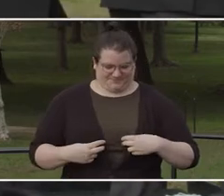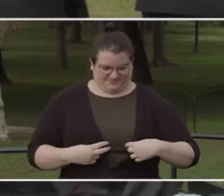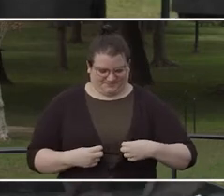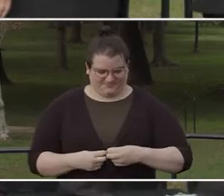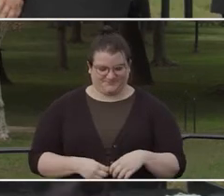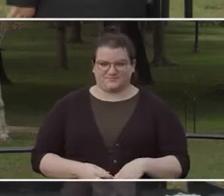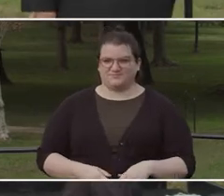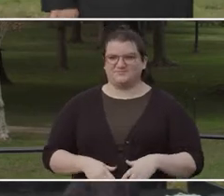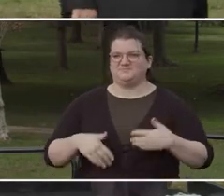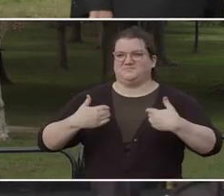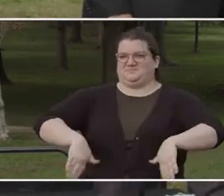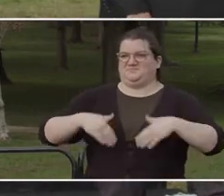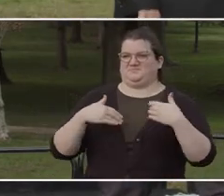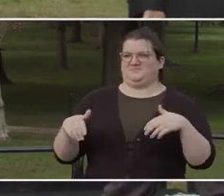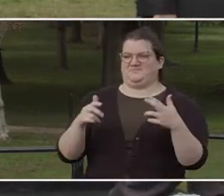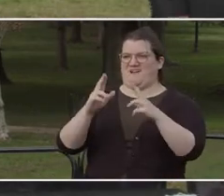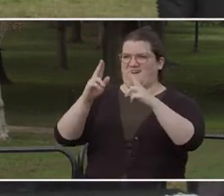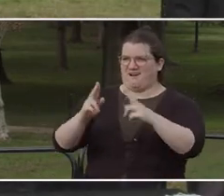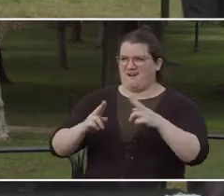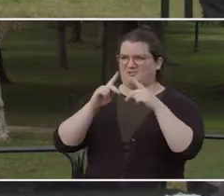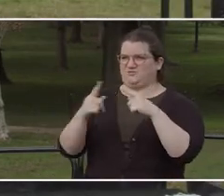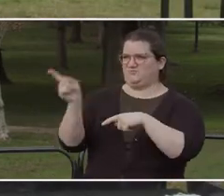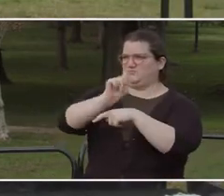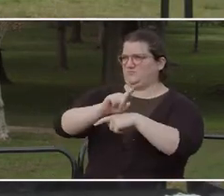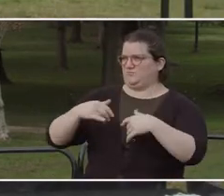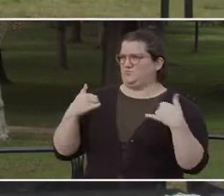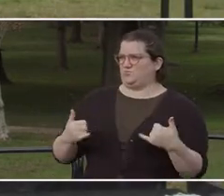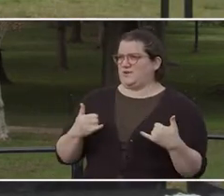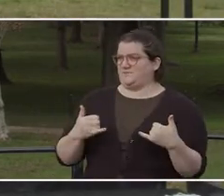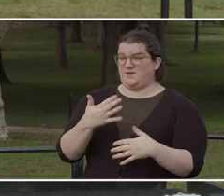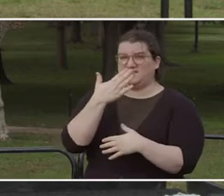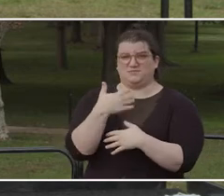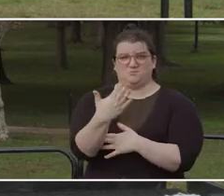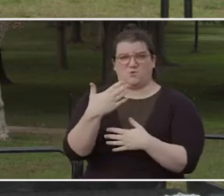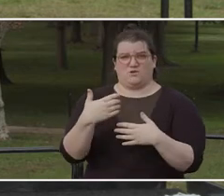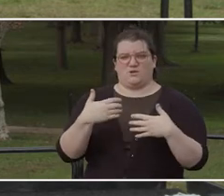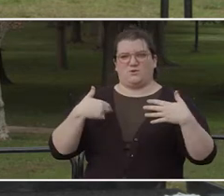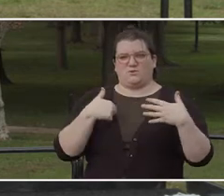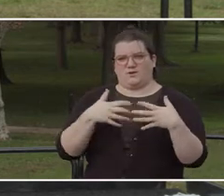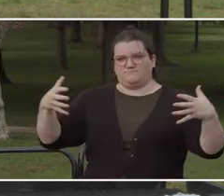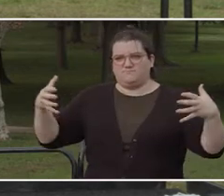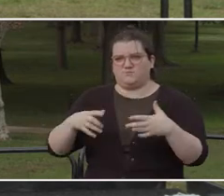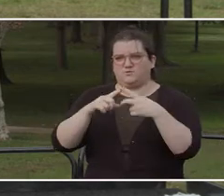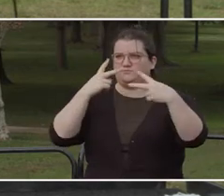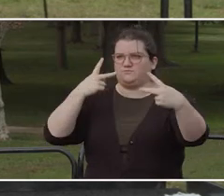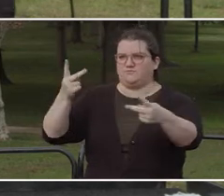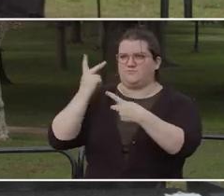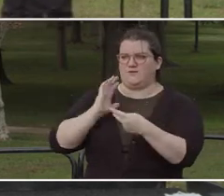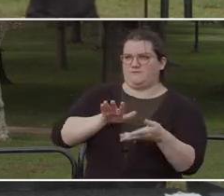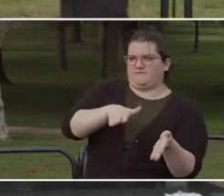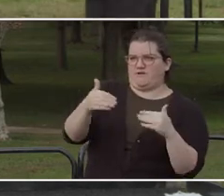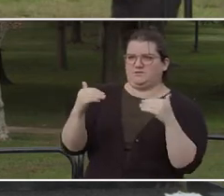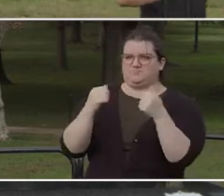It is indeed a tremendous honor to stand before you today. This morning we come together to remember our fallen comrades.